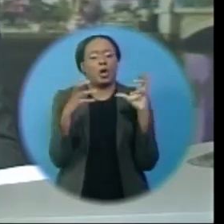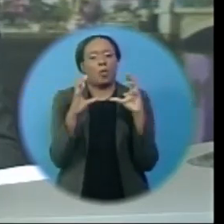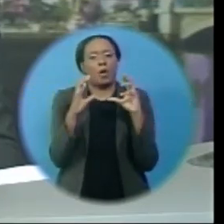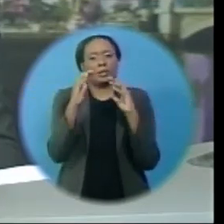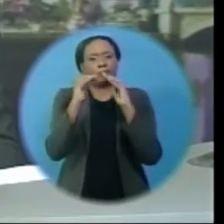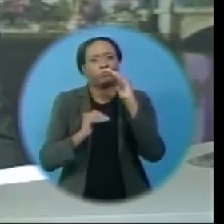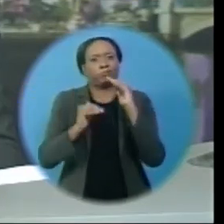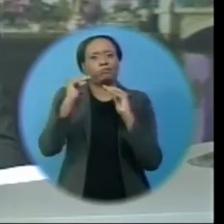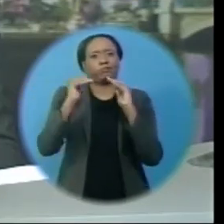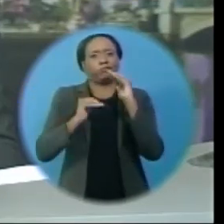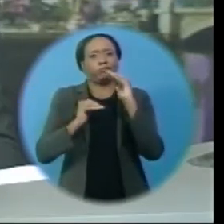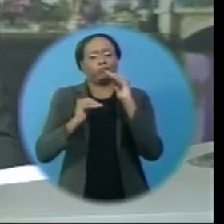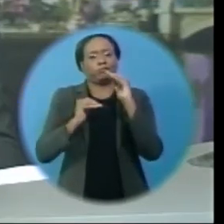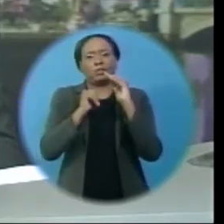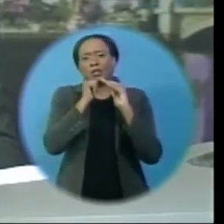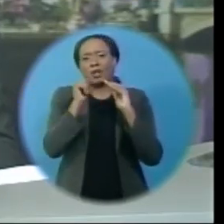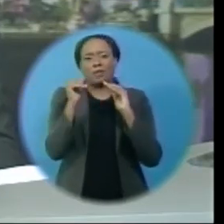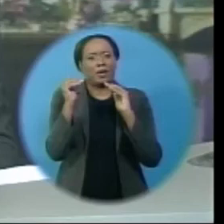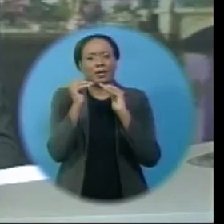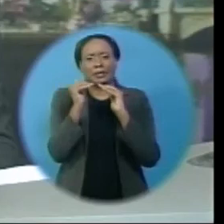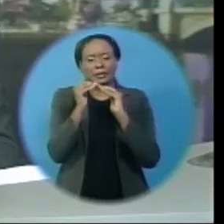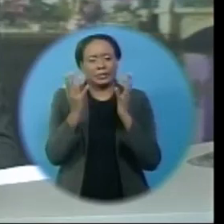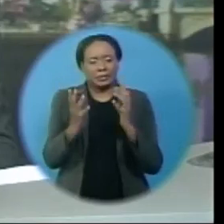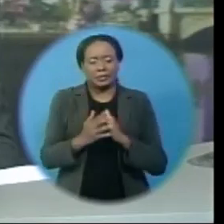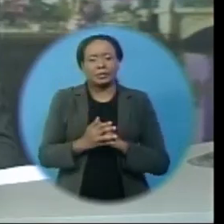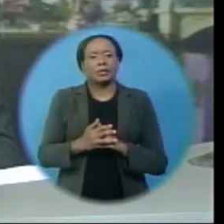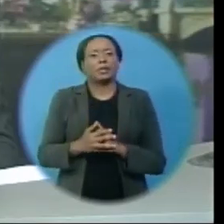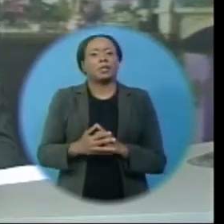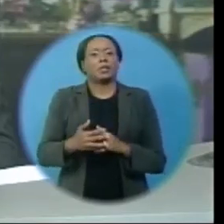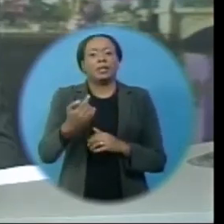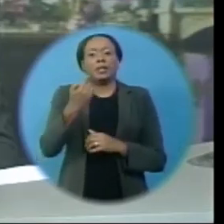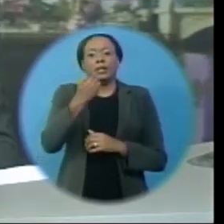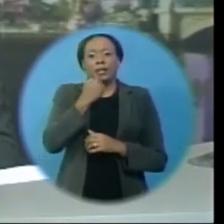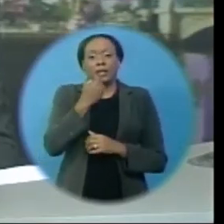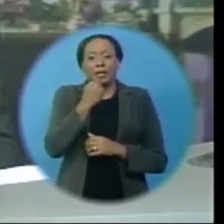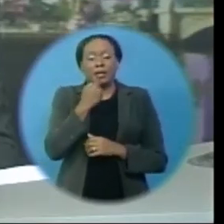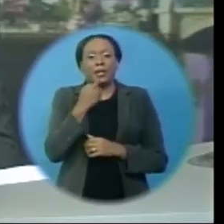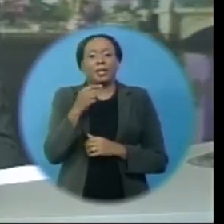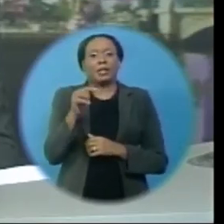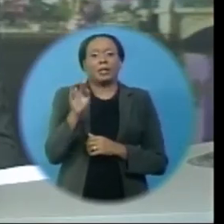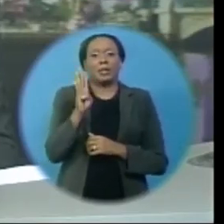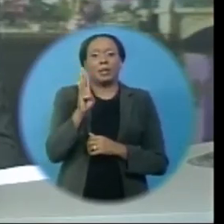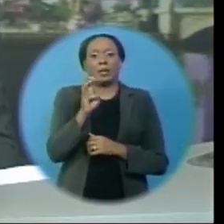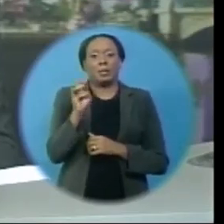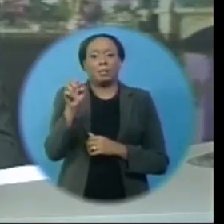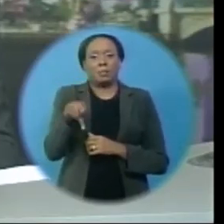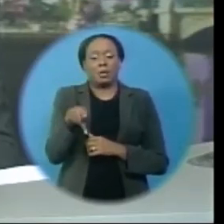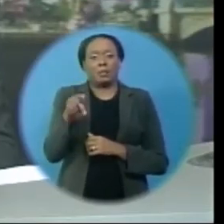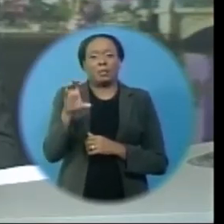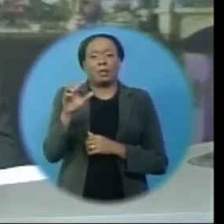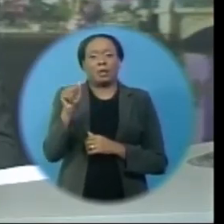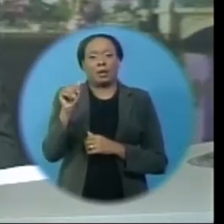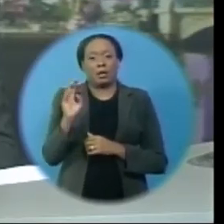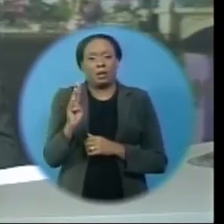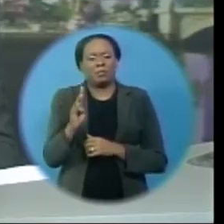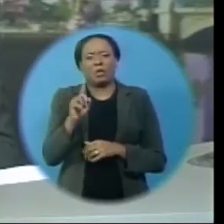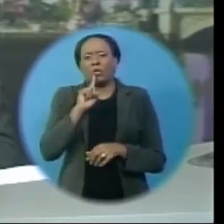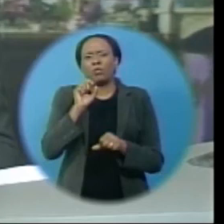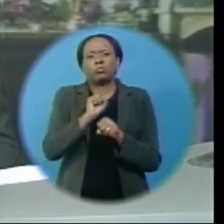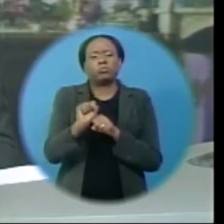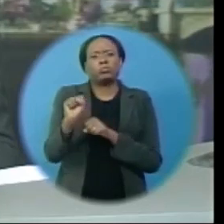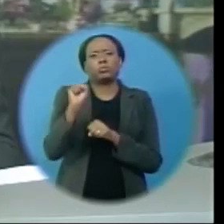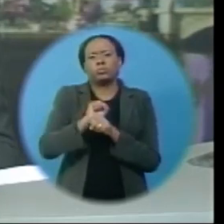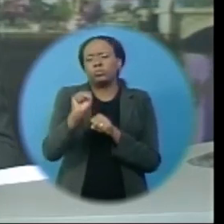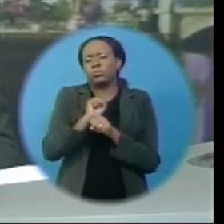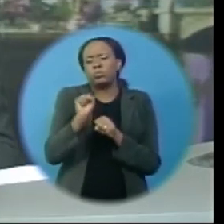them an unfair advantage. Caribbean Transit Solutions also says that through BeatCab, they have been working